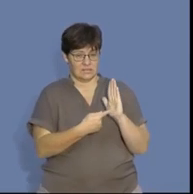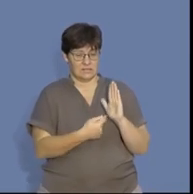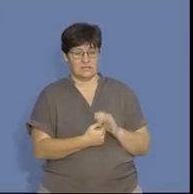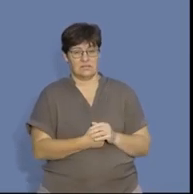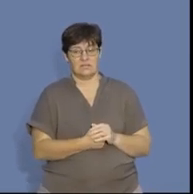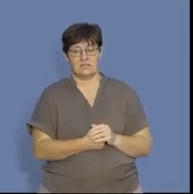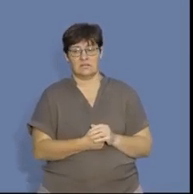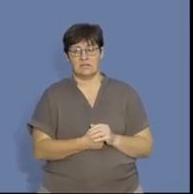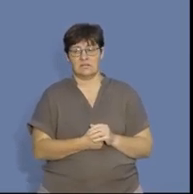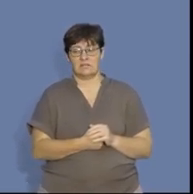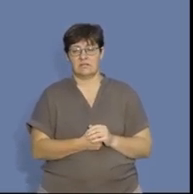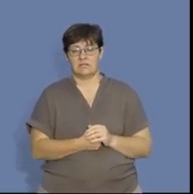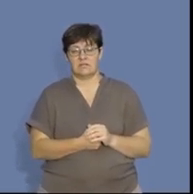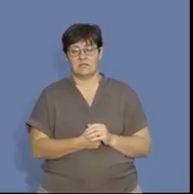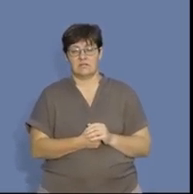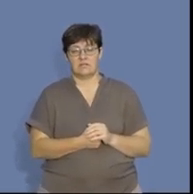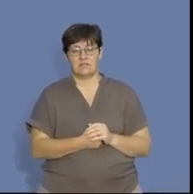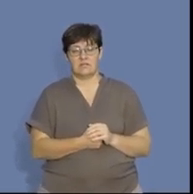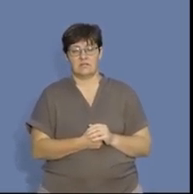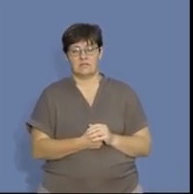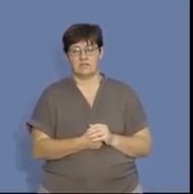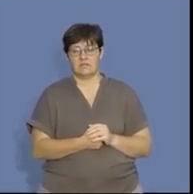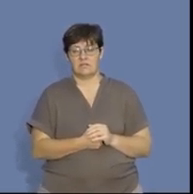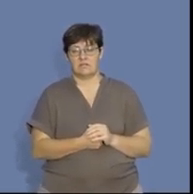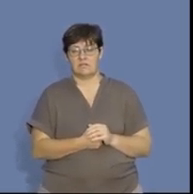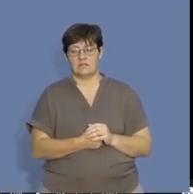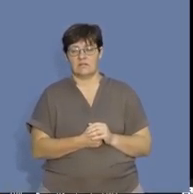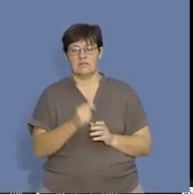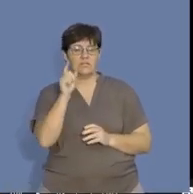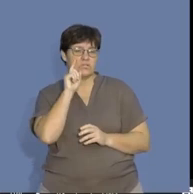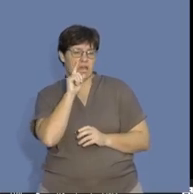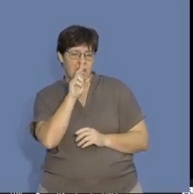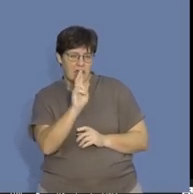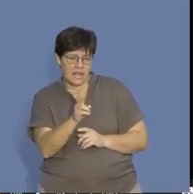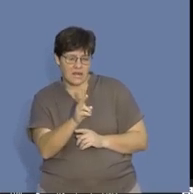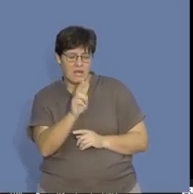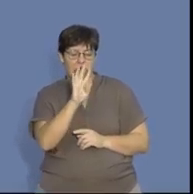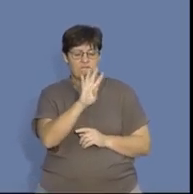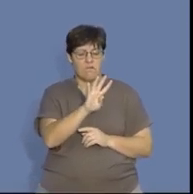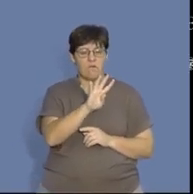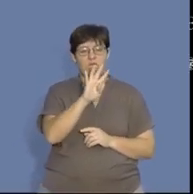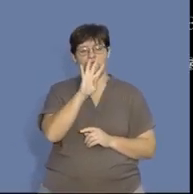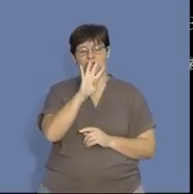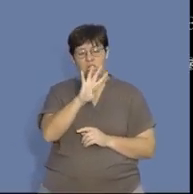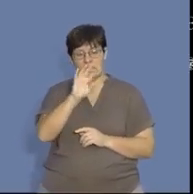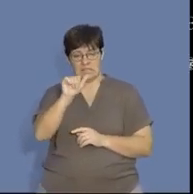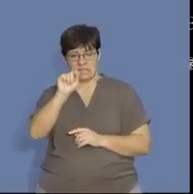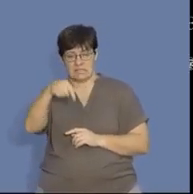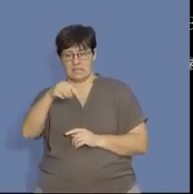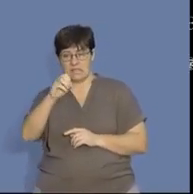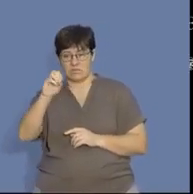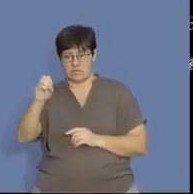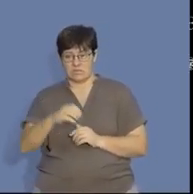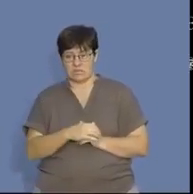sheet, right? So 400 and, just want to check, see that one more time,